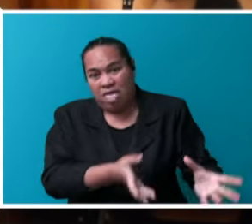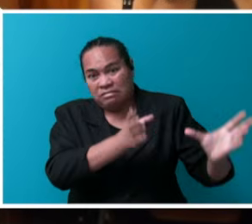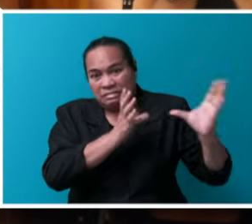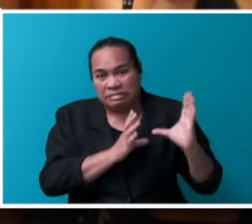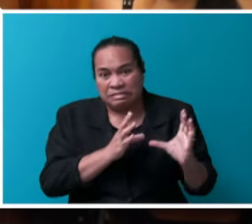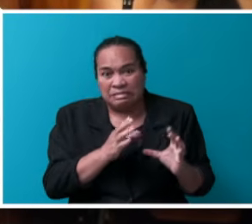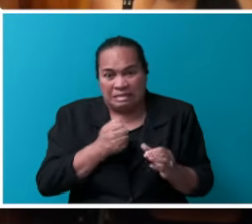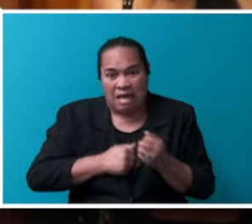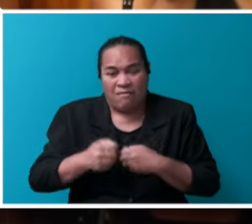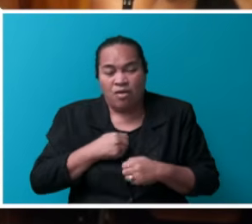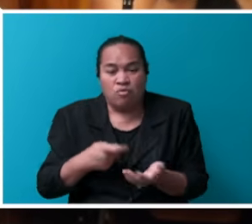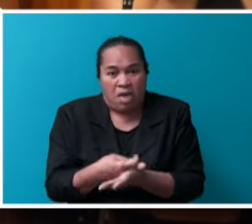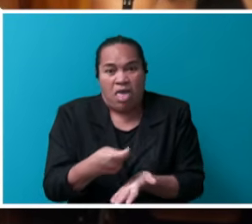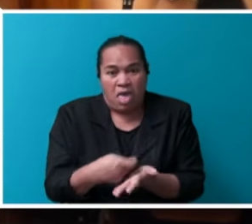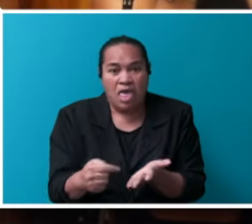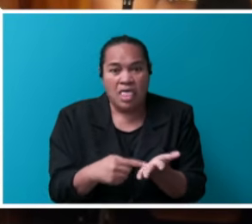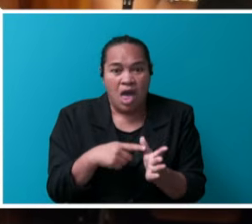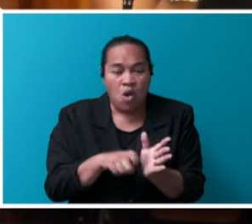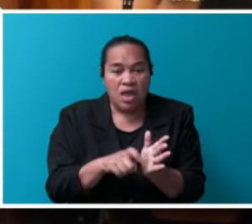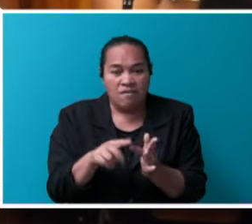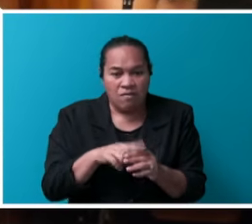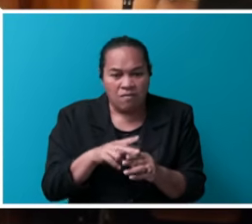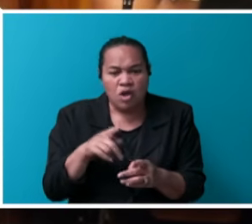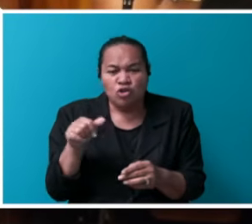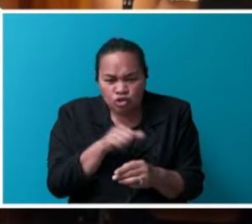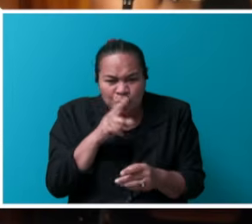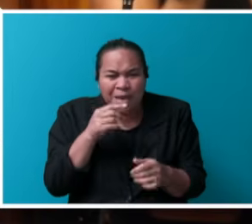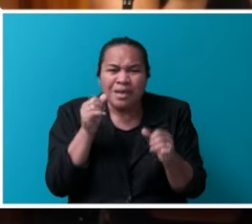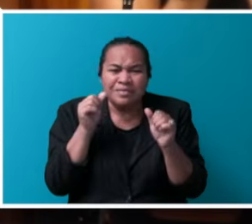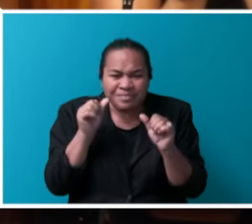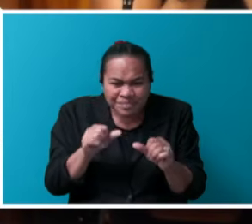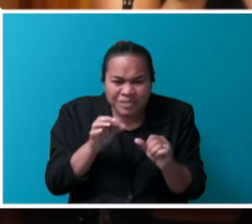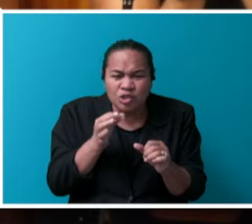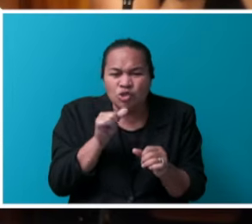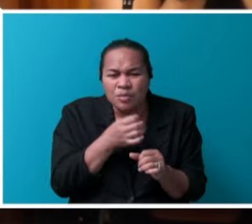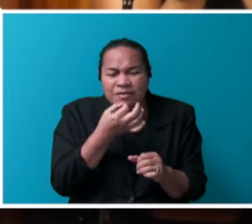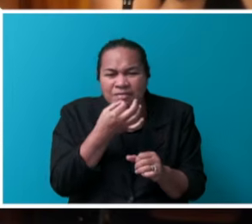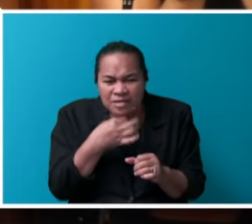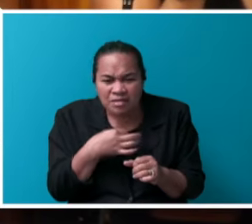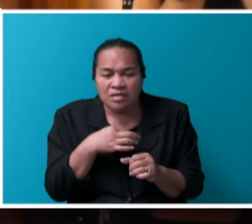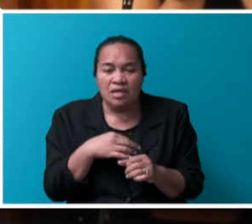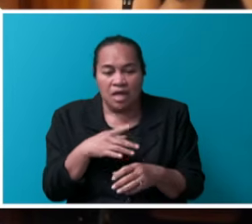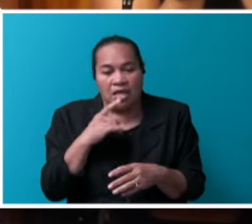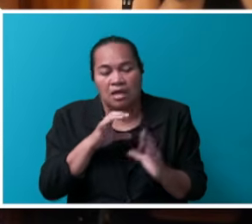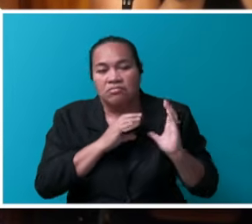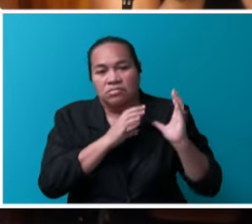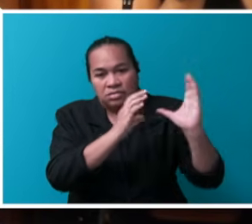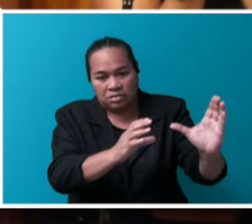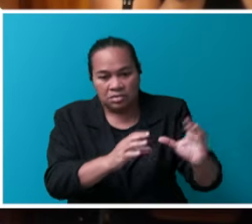decades. Tariff protection should be temporary, targeted, and transparent. With heavy tariff protections,